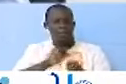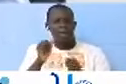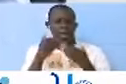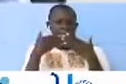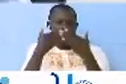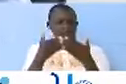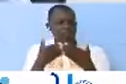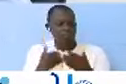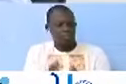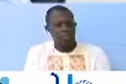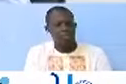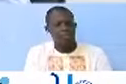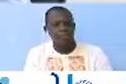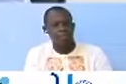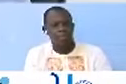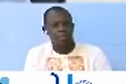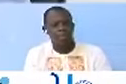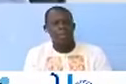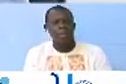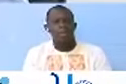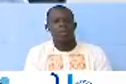that.